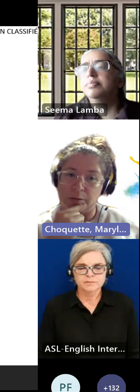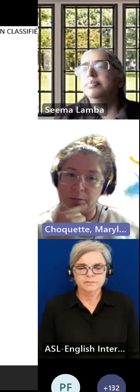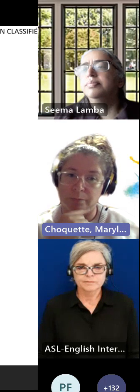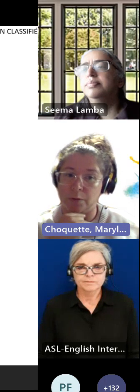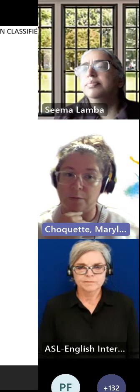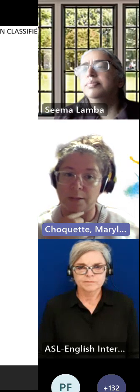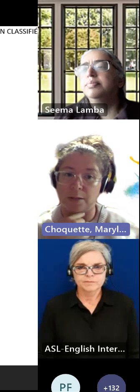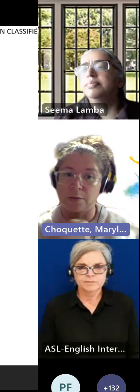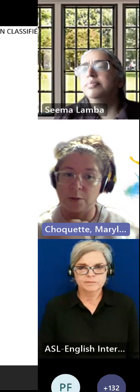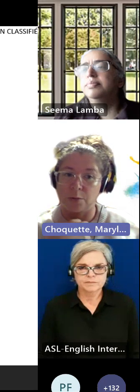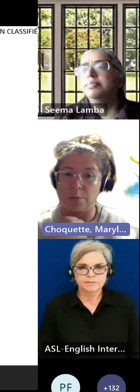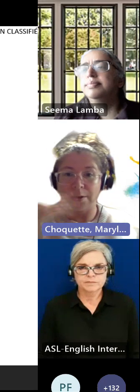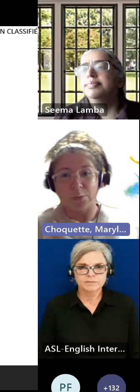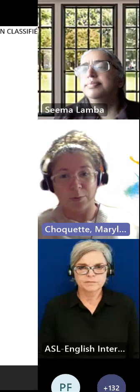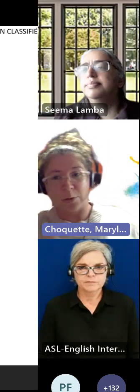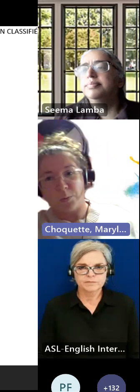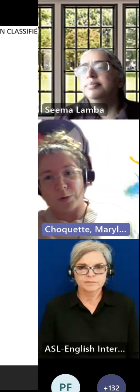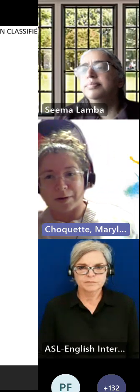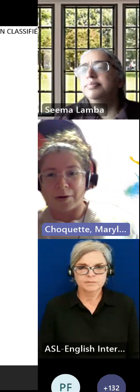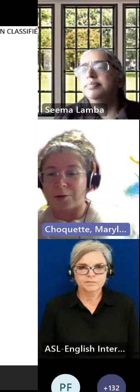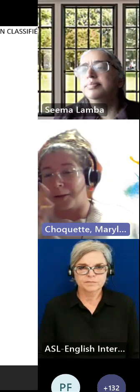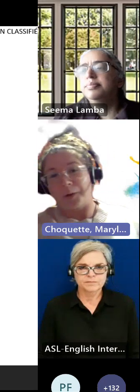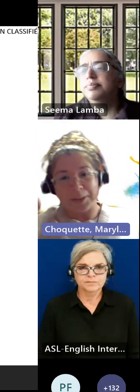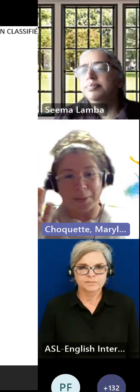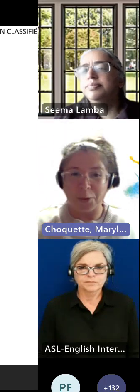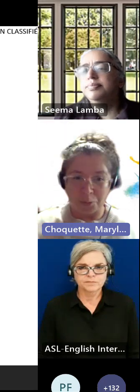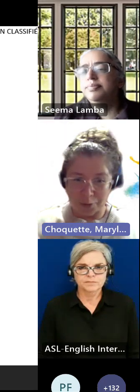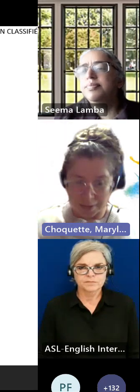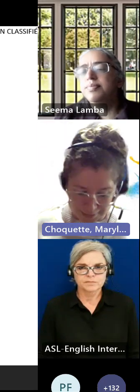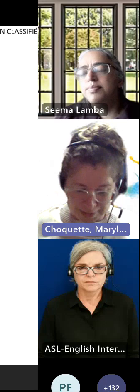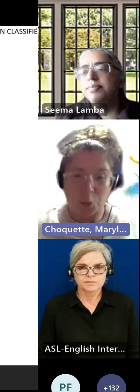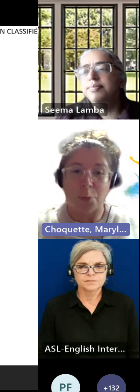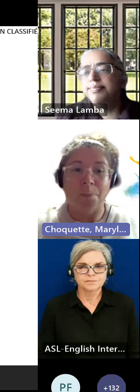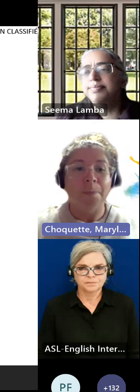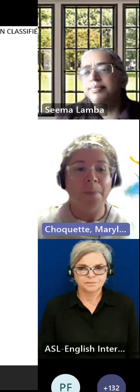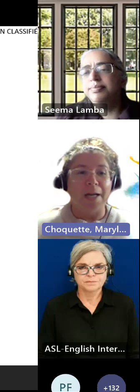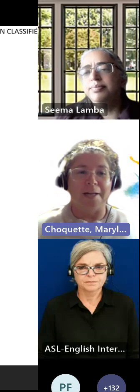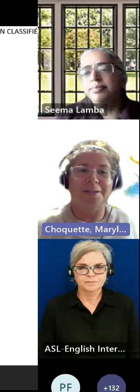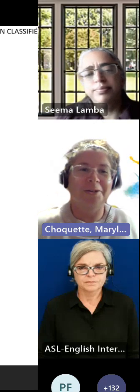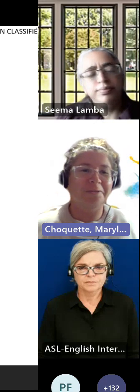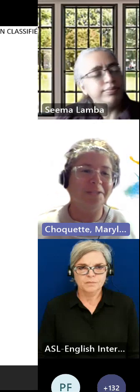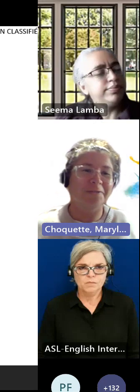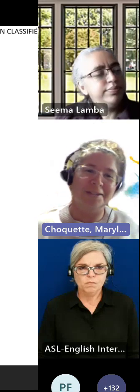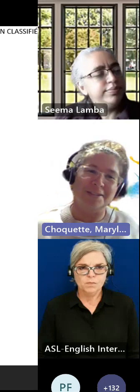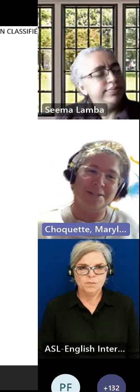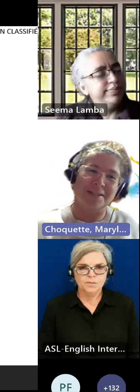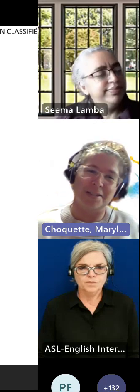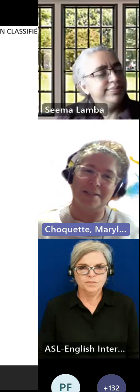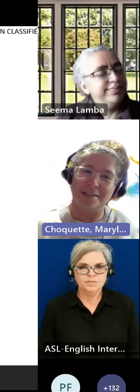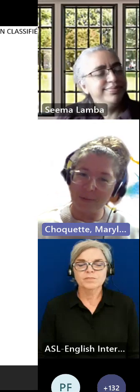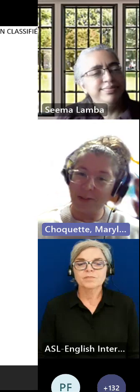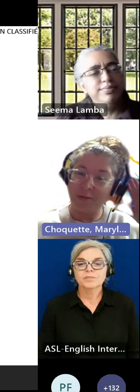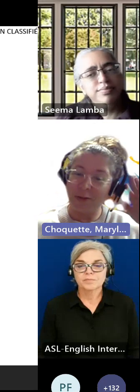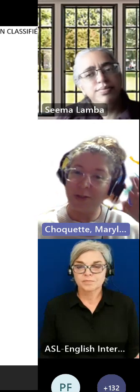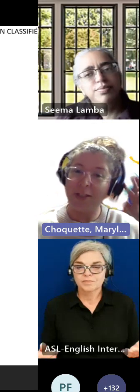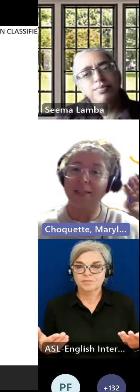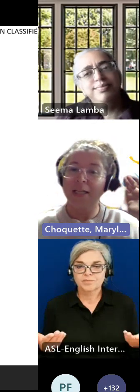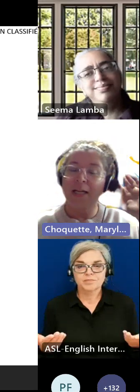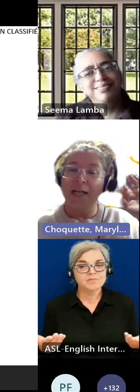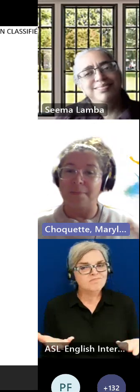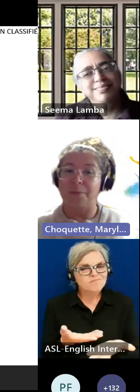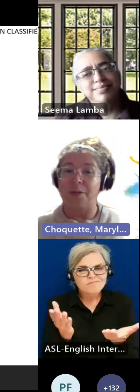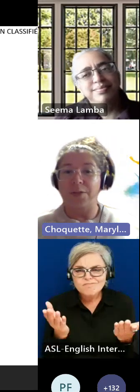dans la langue officielle de votre choix. Pas les autres langues, je ne suis pas là encore. À part l'espagnol, on pourrait s'essayer un peu. So feel free to use the language of